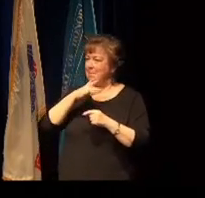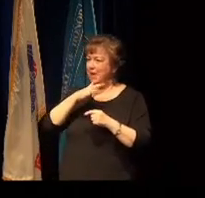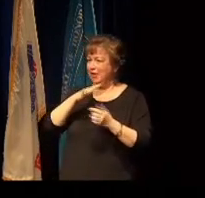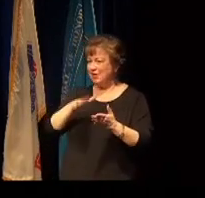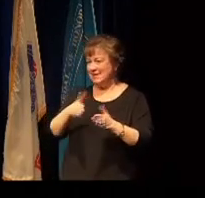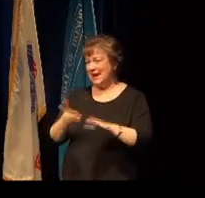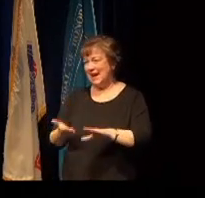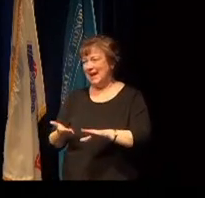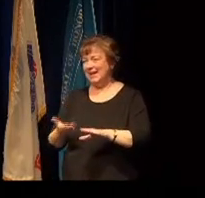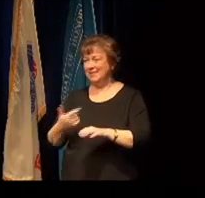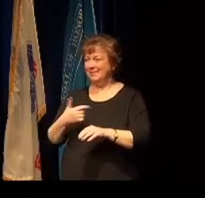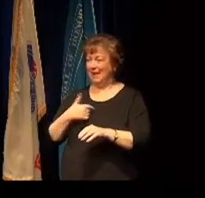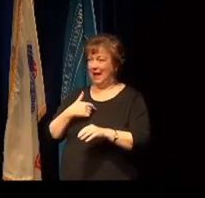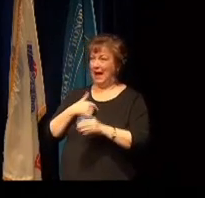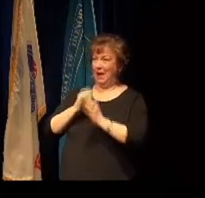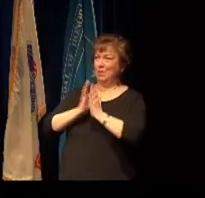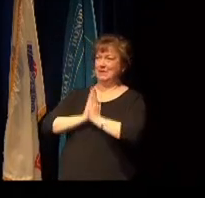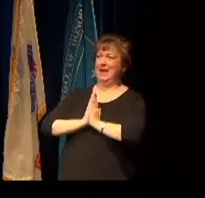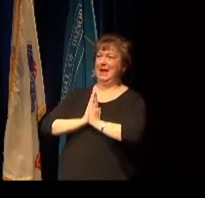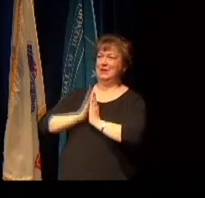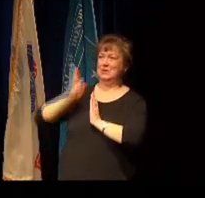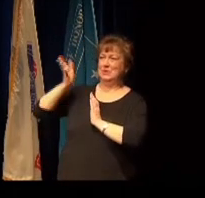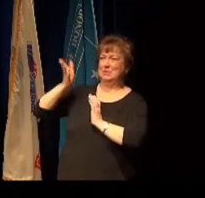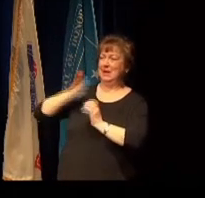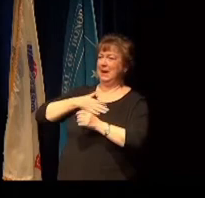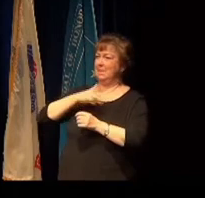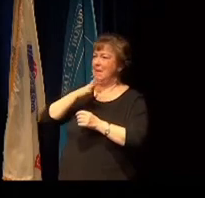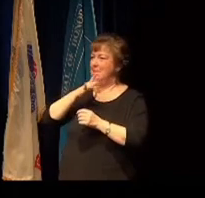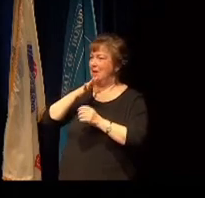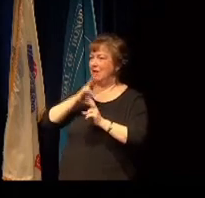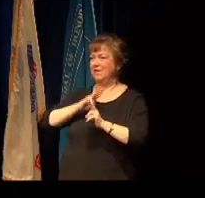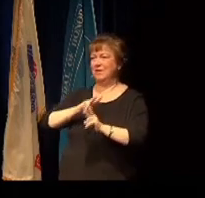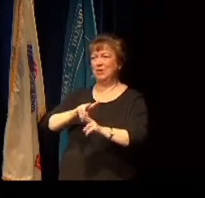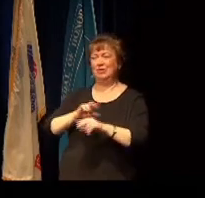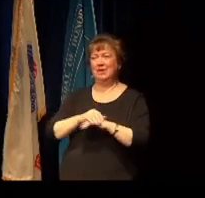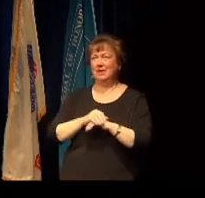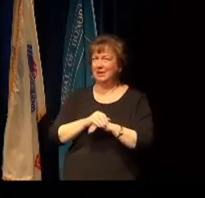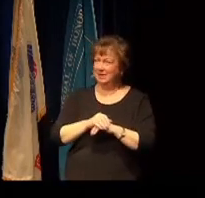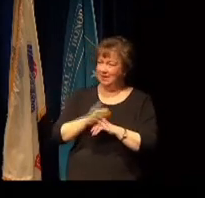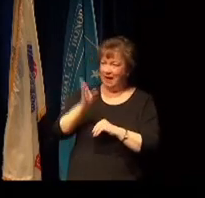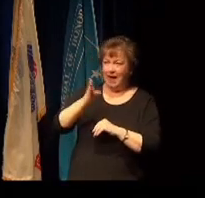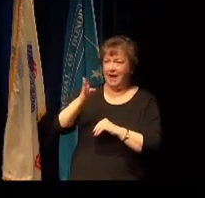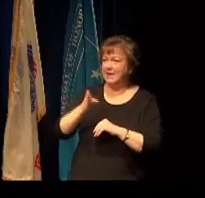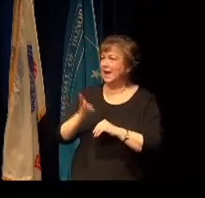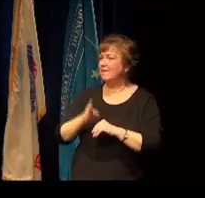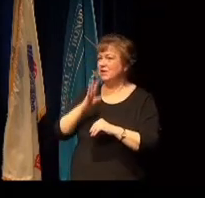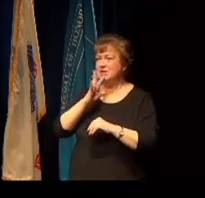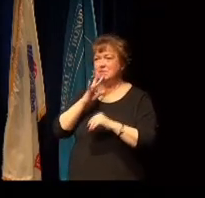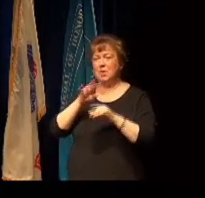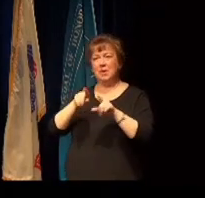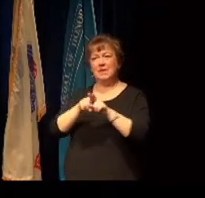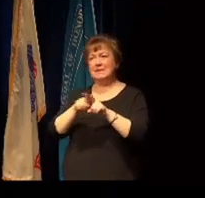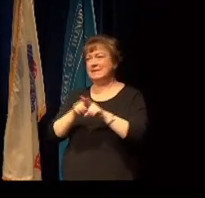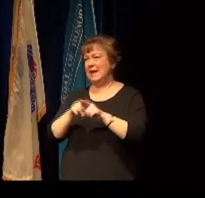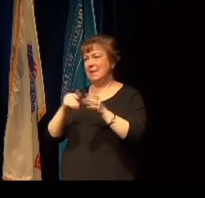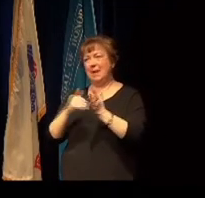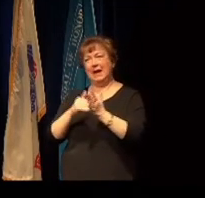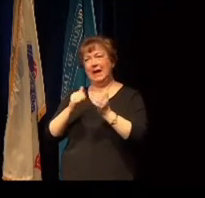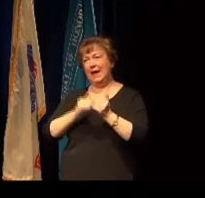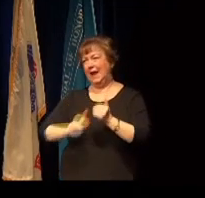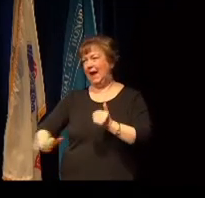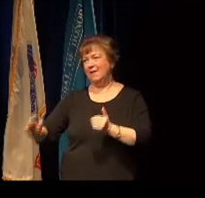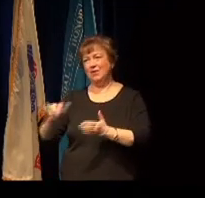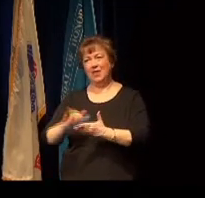my mother's funeral, and I've never spoken at a funeral the same ever again, because it was my mother I was talking